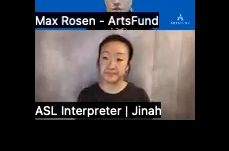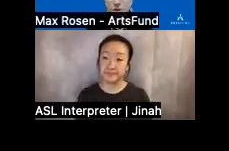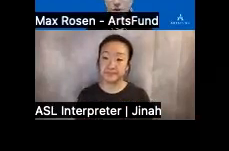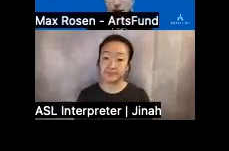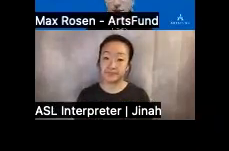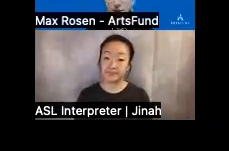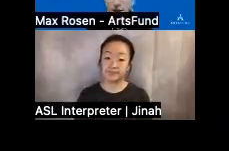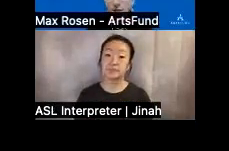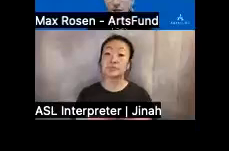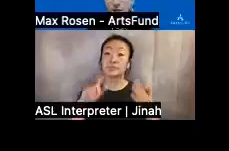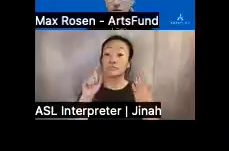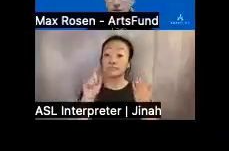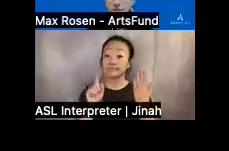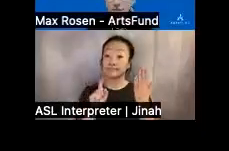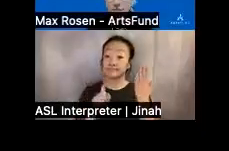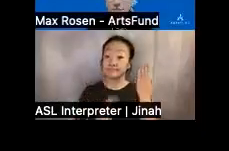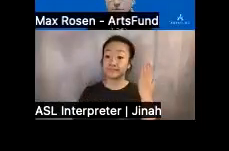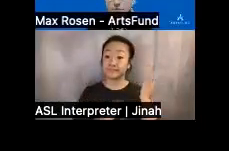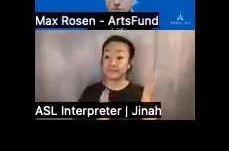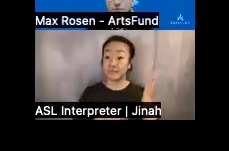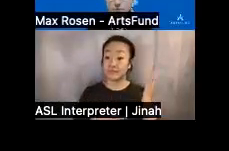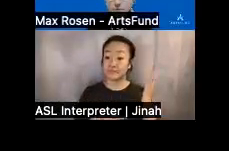I'll scroll down to the end of this form.